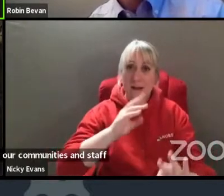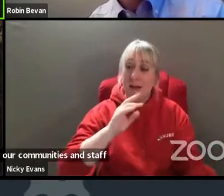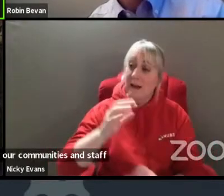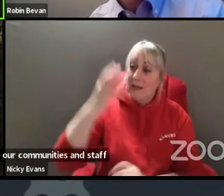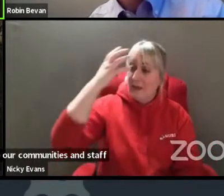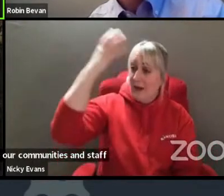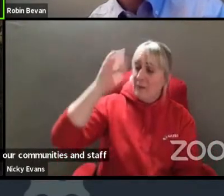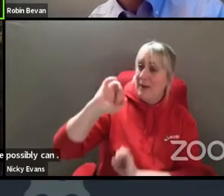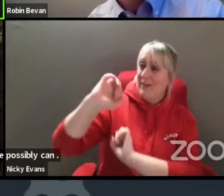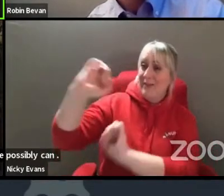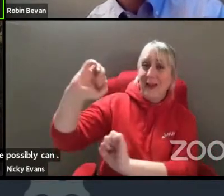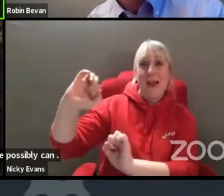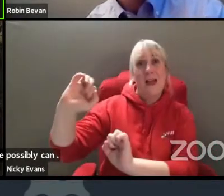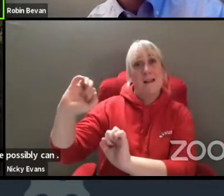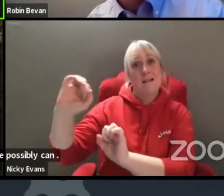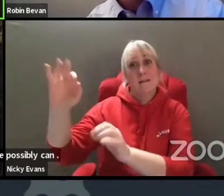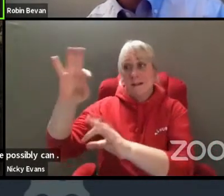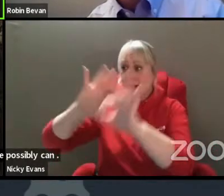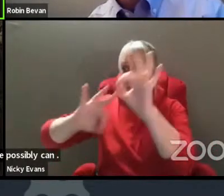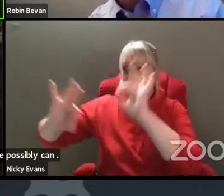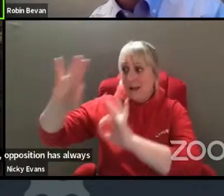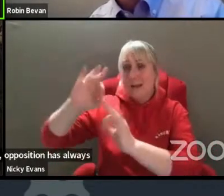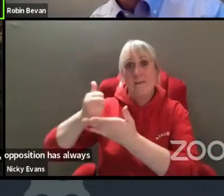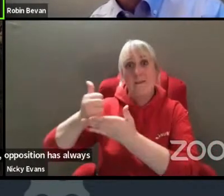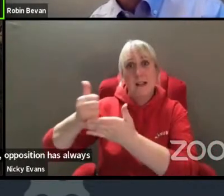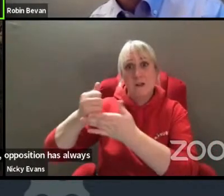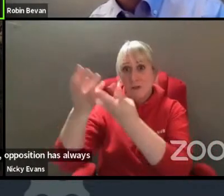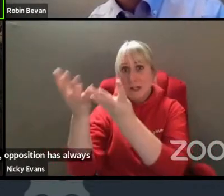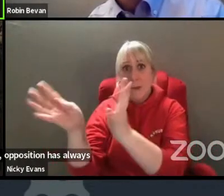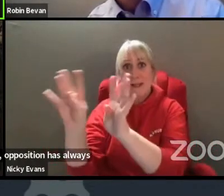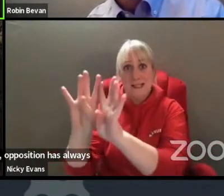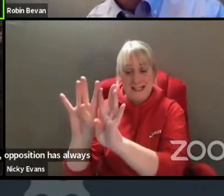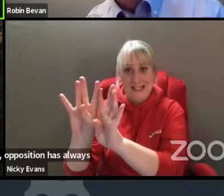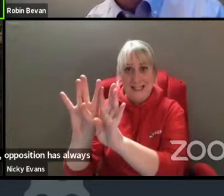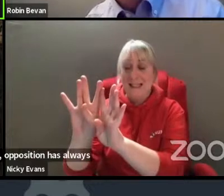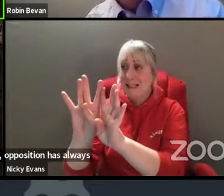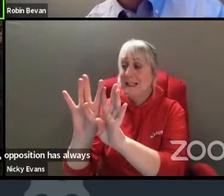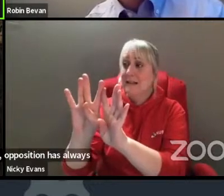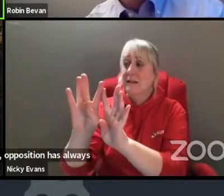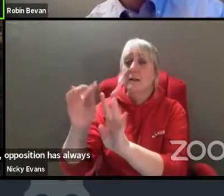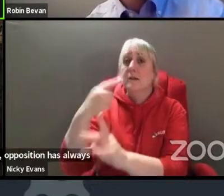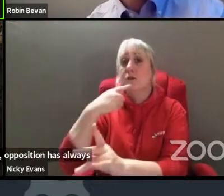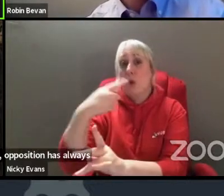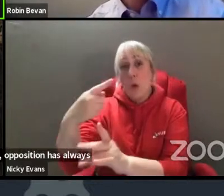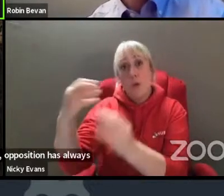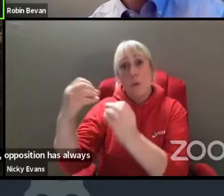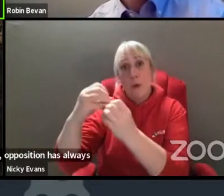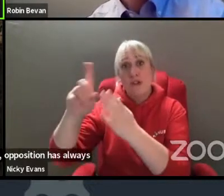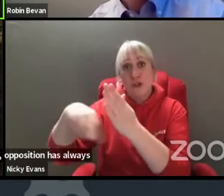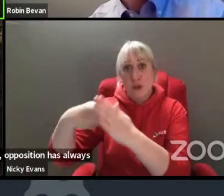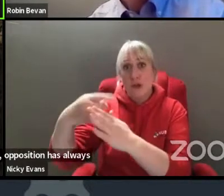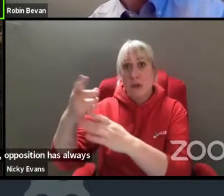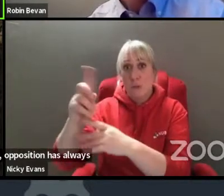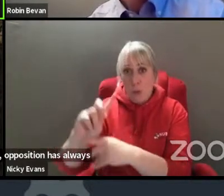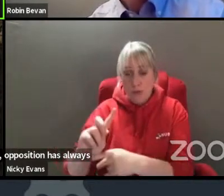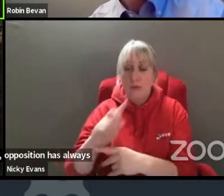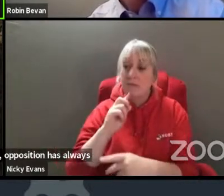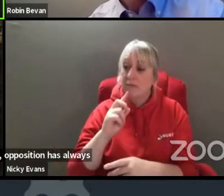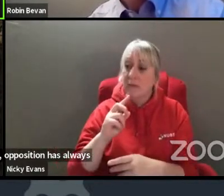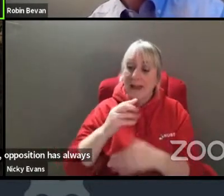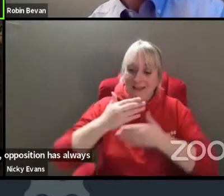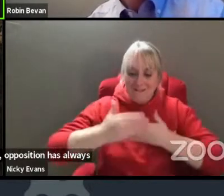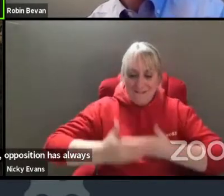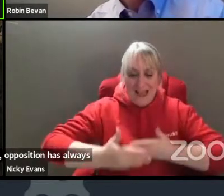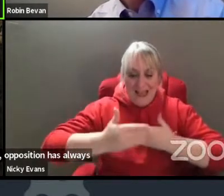SAGE, told Boris Johnson on the 11th of February from their minutes, what they told him was a phased return was recommended,